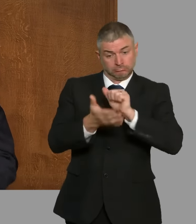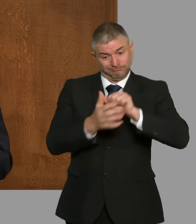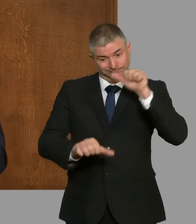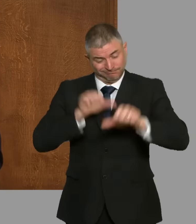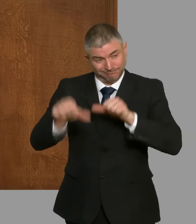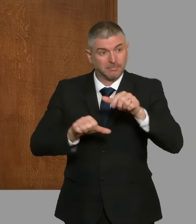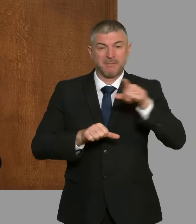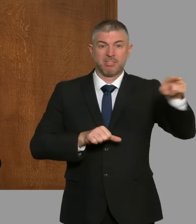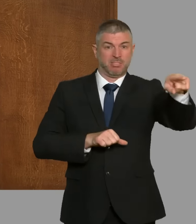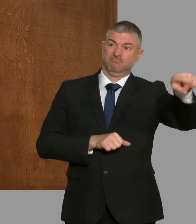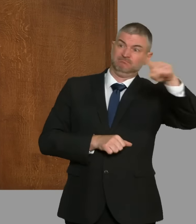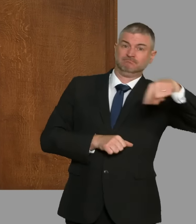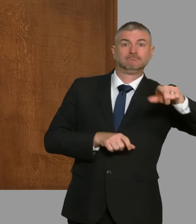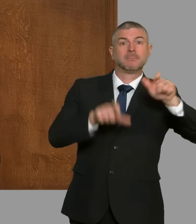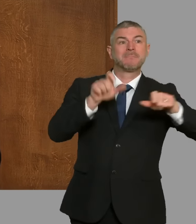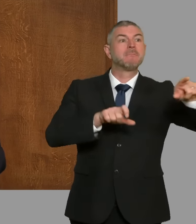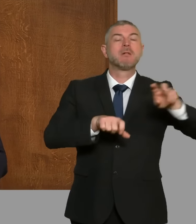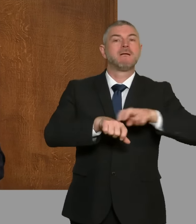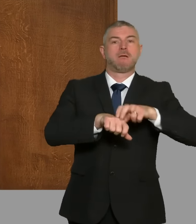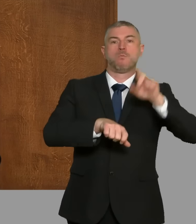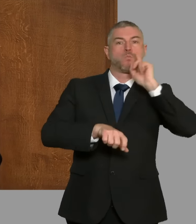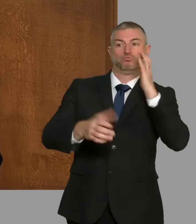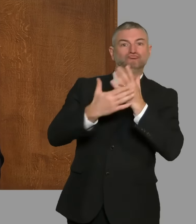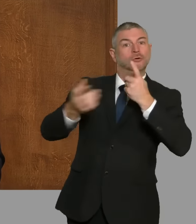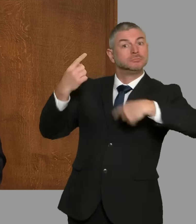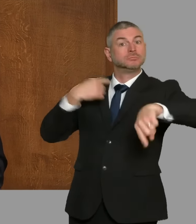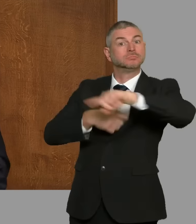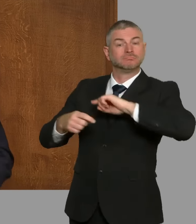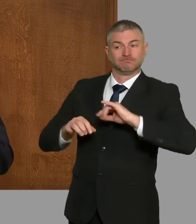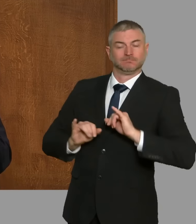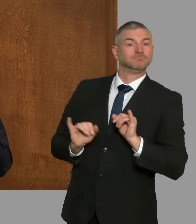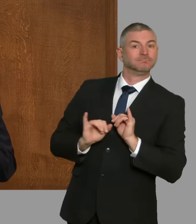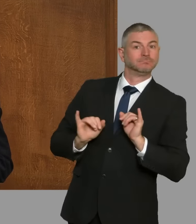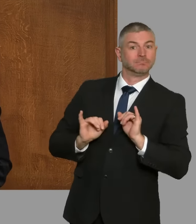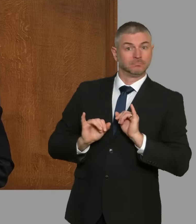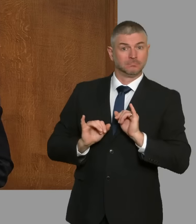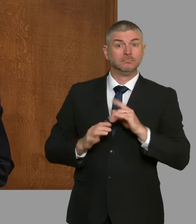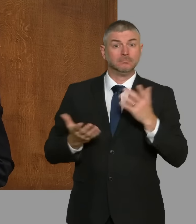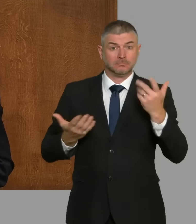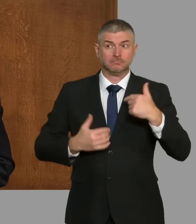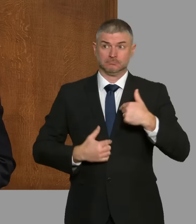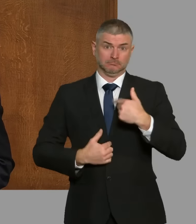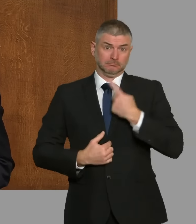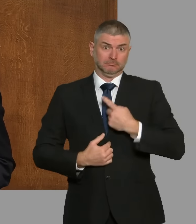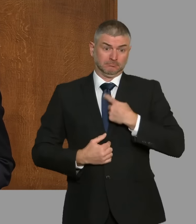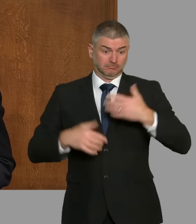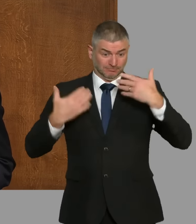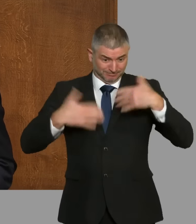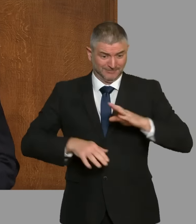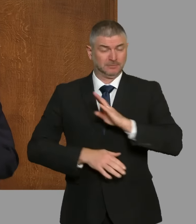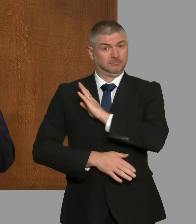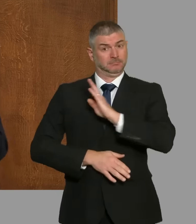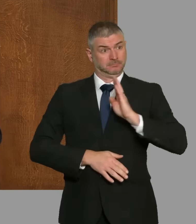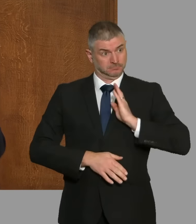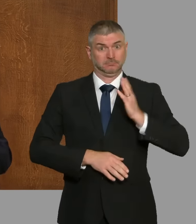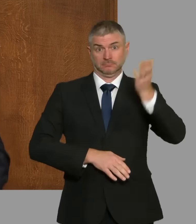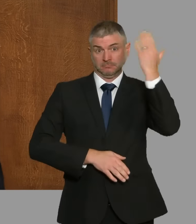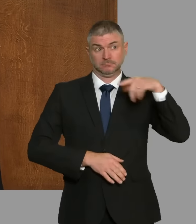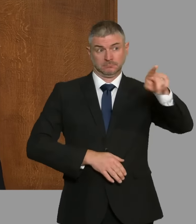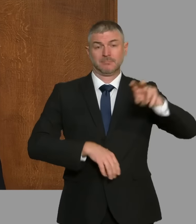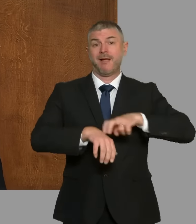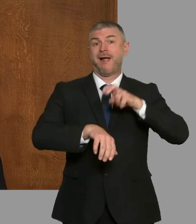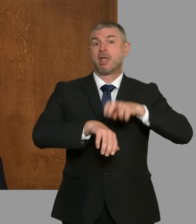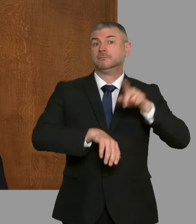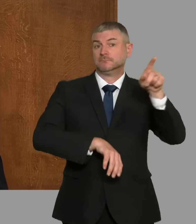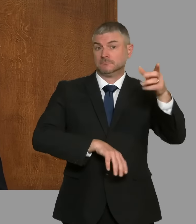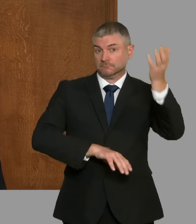security. As a veteran who served in Northern Ireland during the Troubles, does the Prime Minister think they're all wrong? And when is he